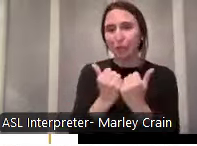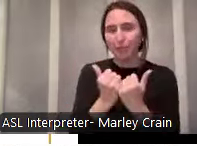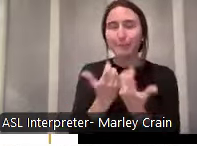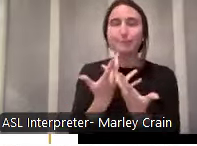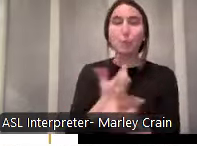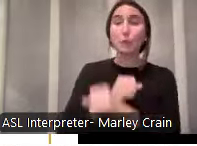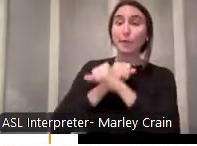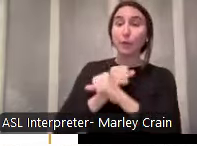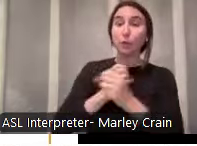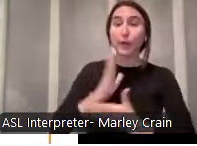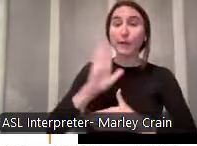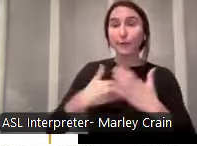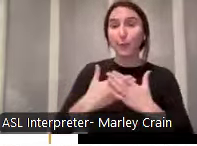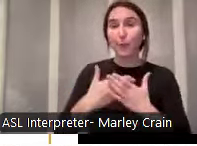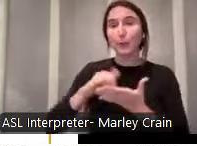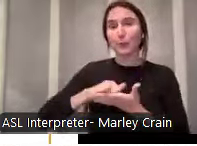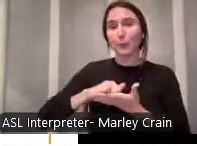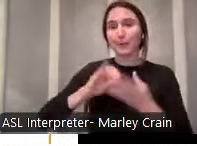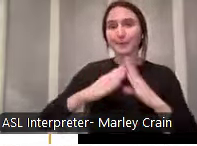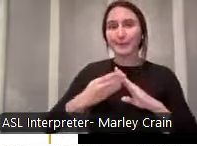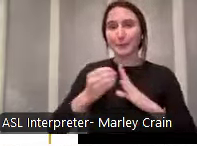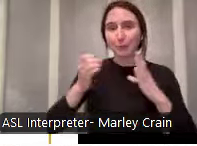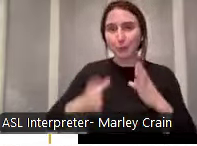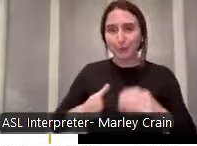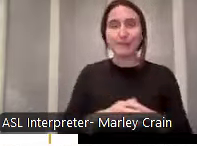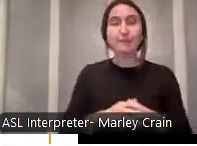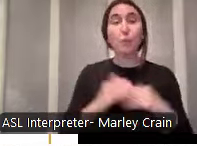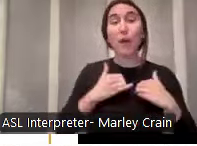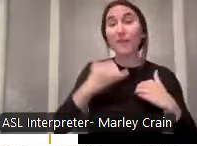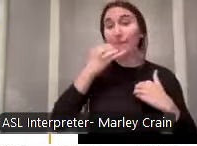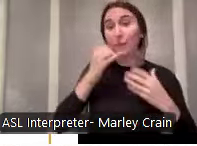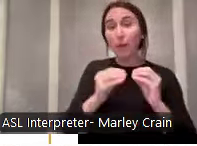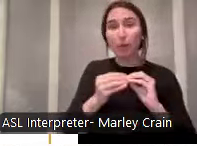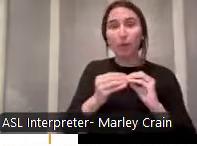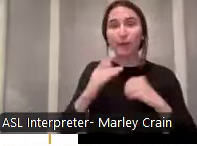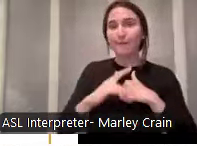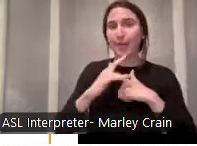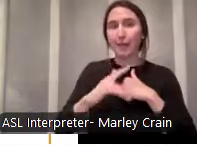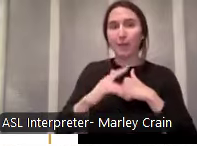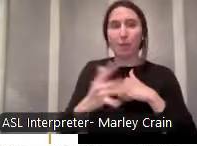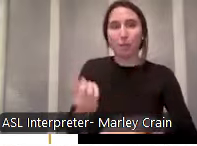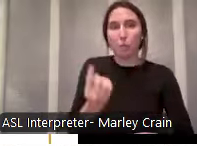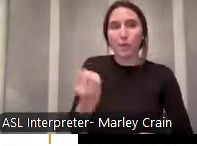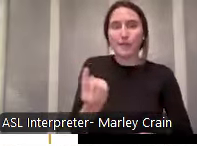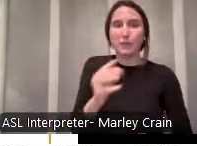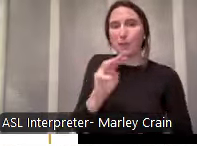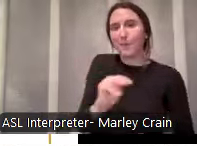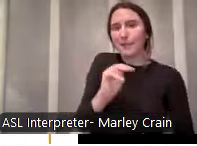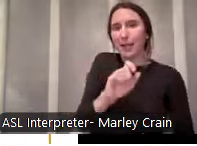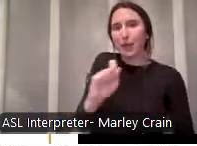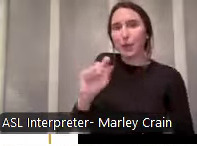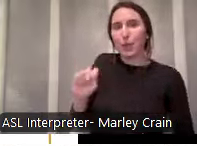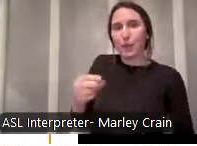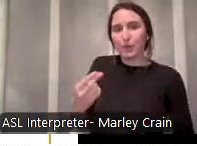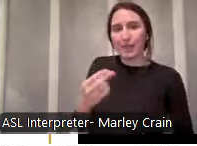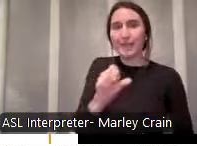helpline that's available Monday to Thursday, 10 to 4. We have a lot of guides and resources available on our website. We